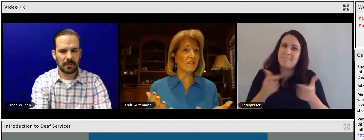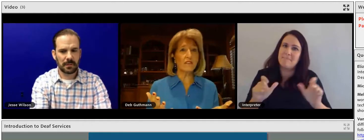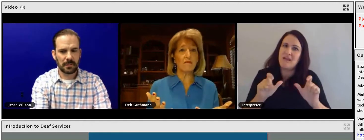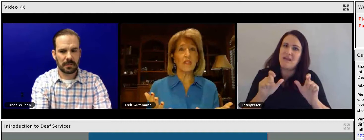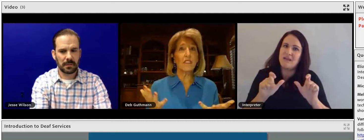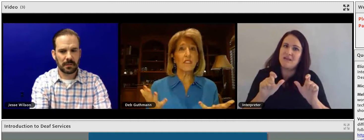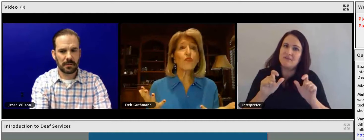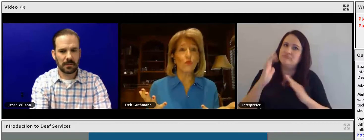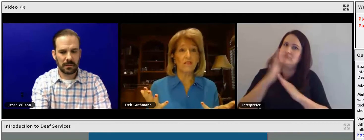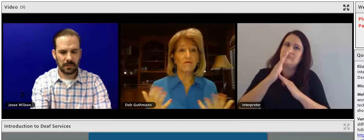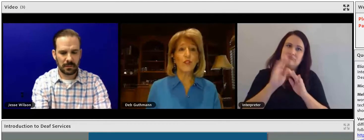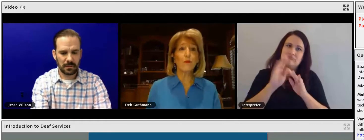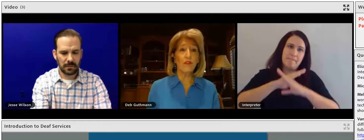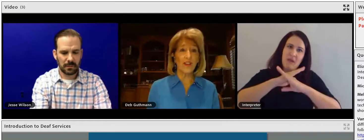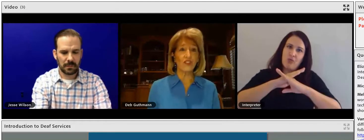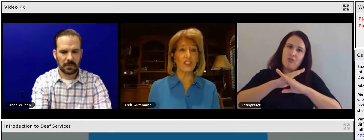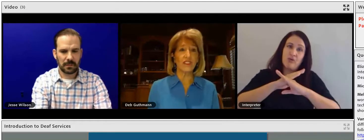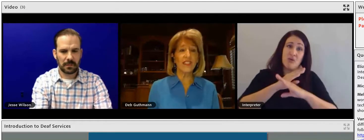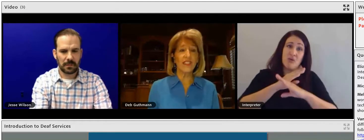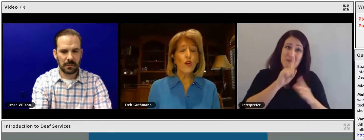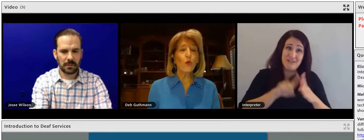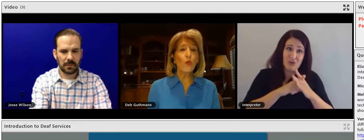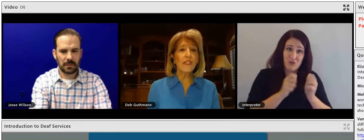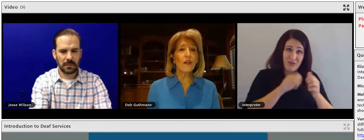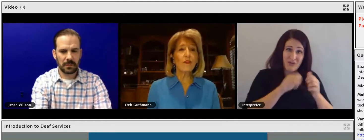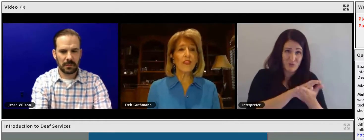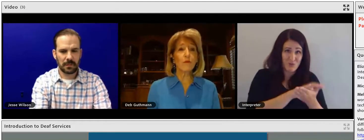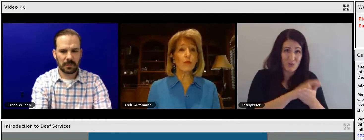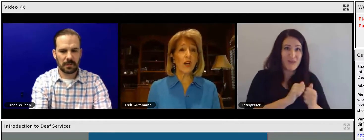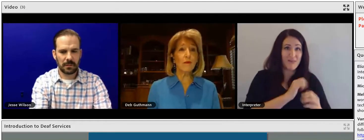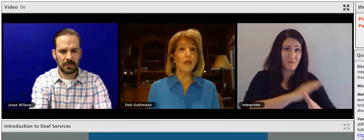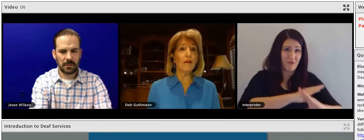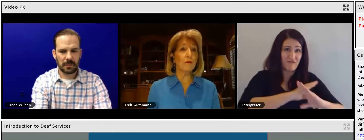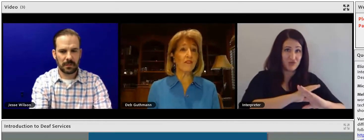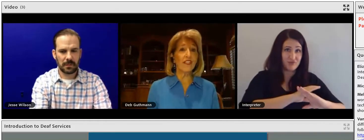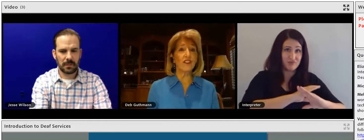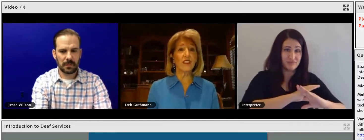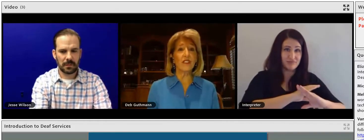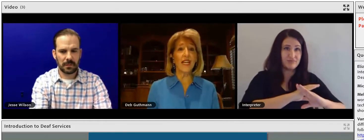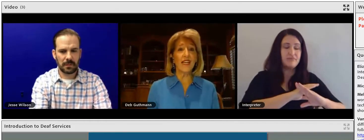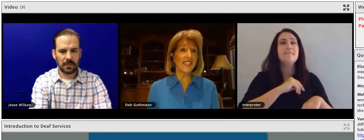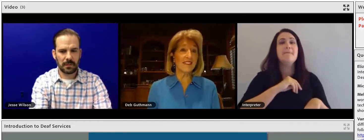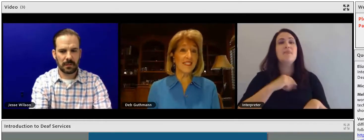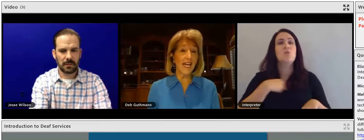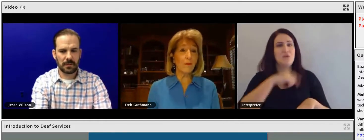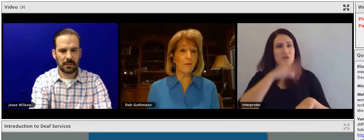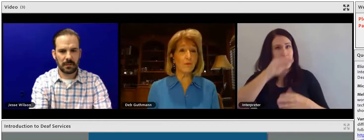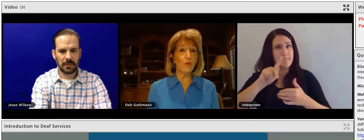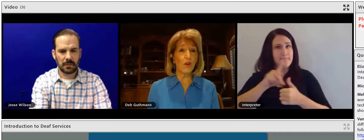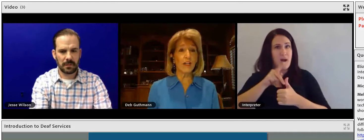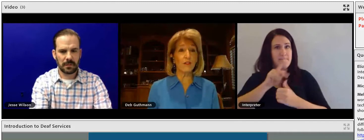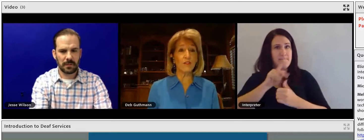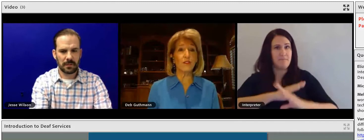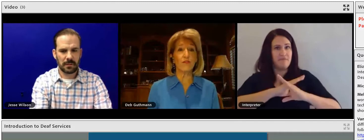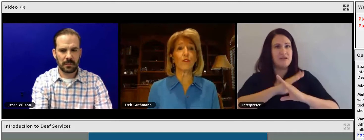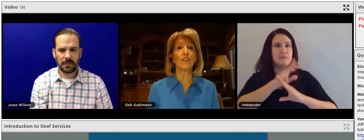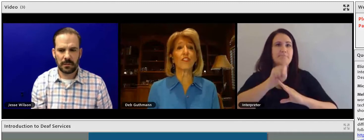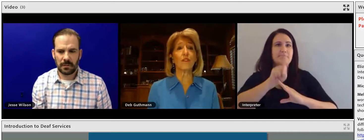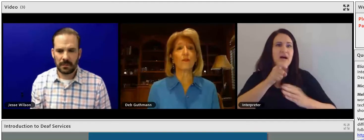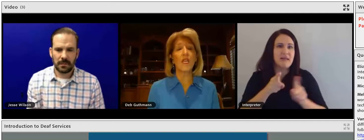and really it starts in school with prevention. We know that primary prevention needs to